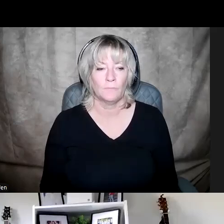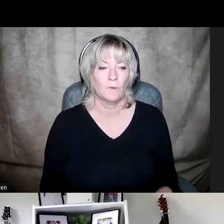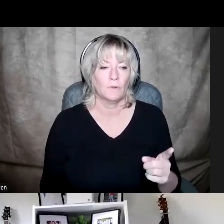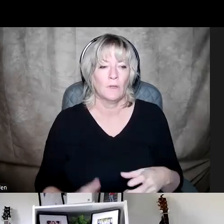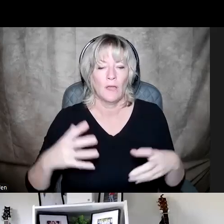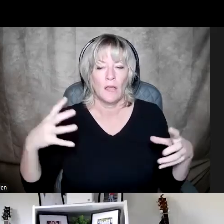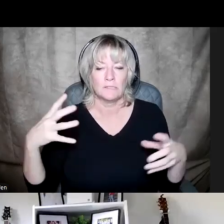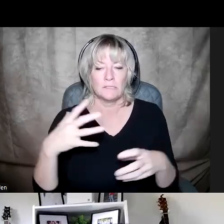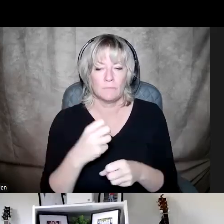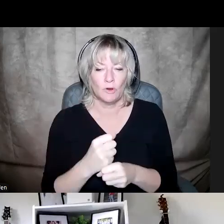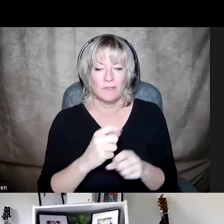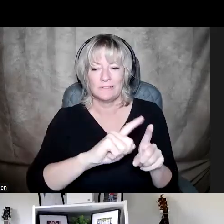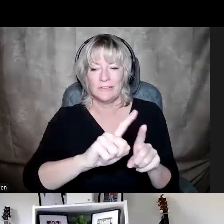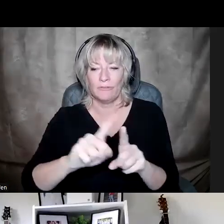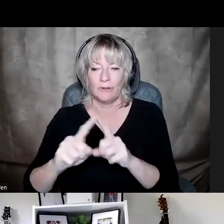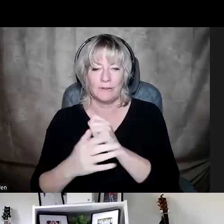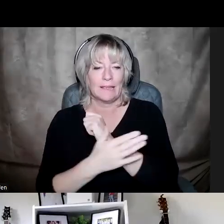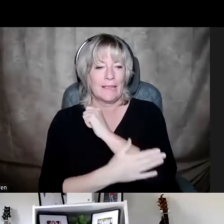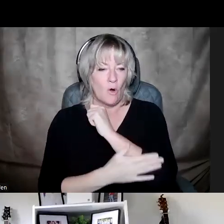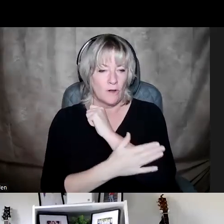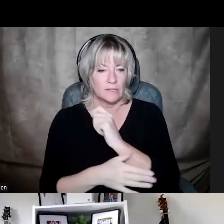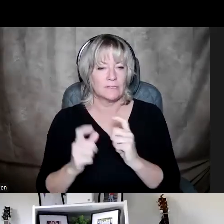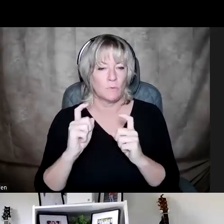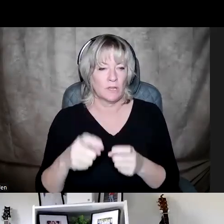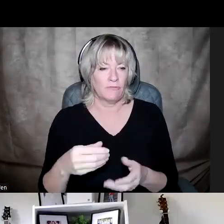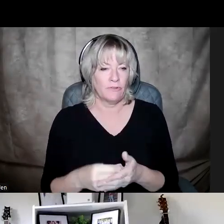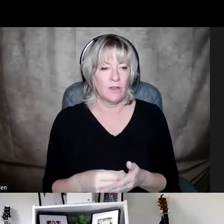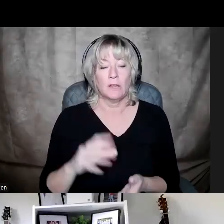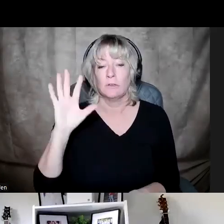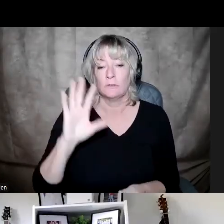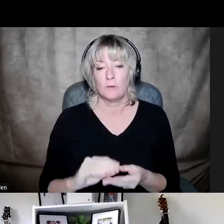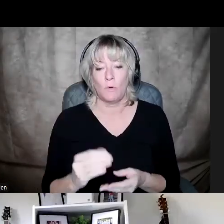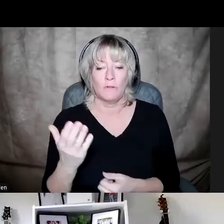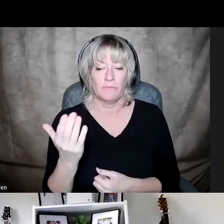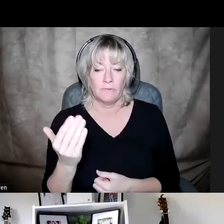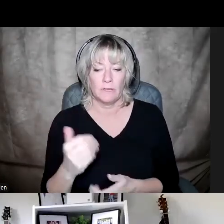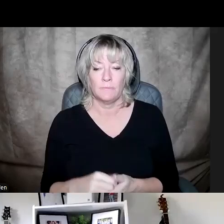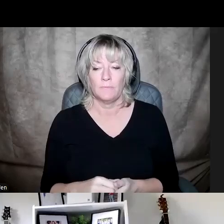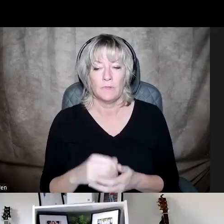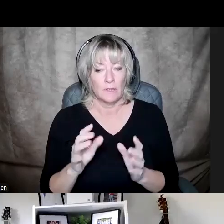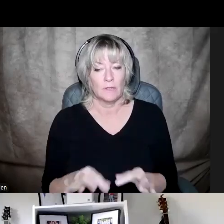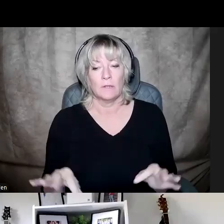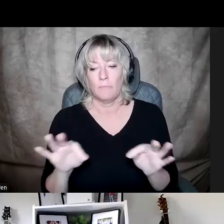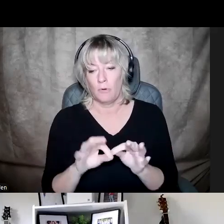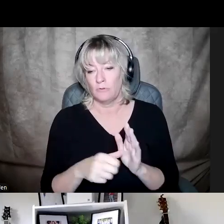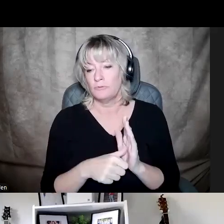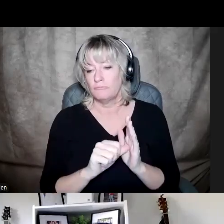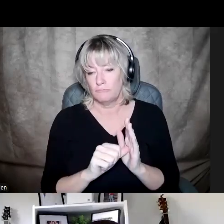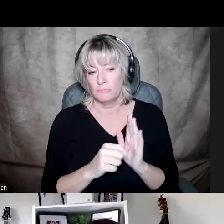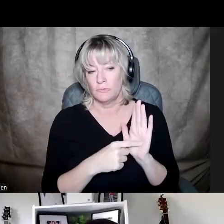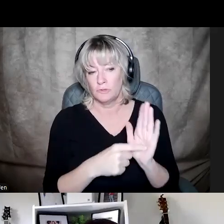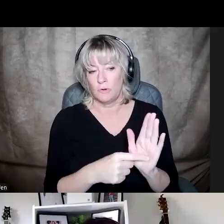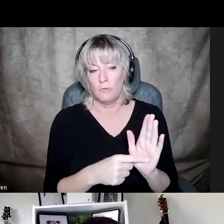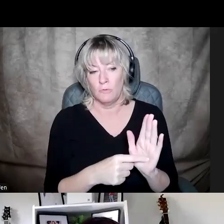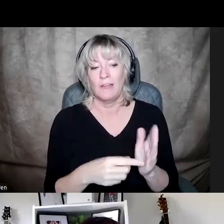of the different counties that awarded the funds, so 15 in total. And I think an important thing to highlight was that